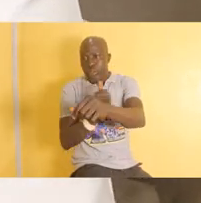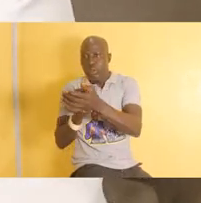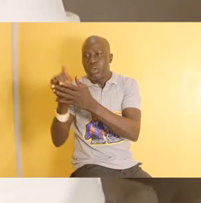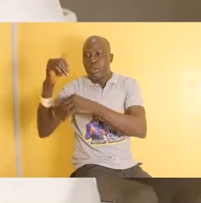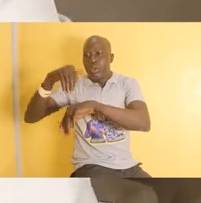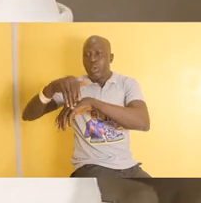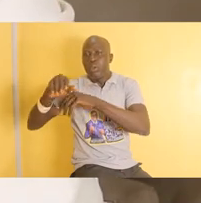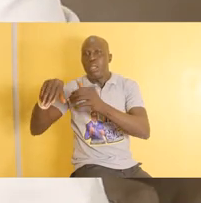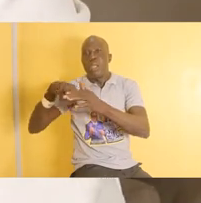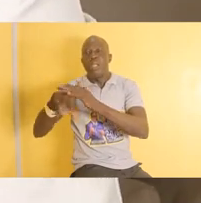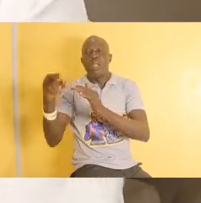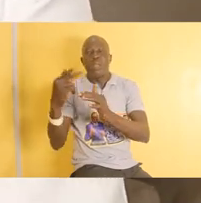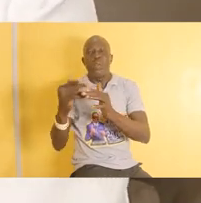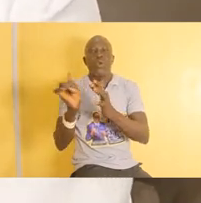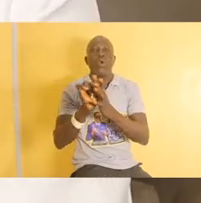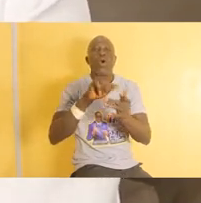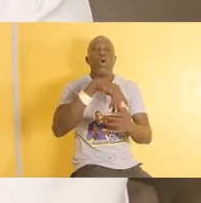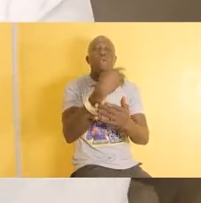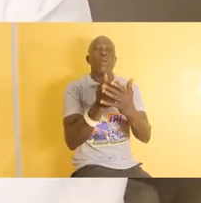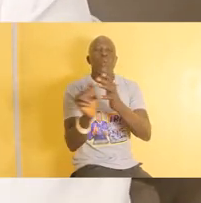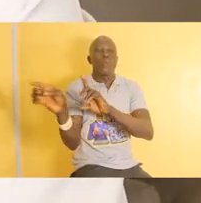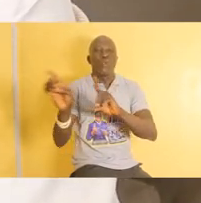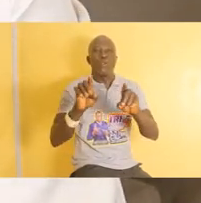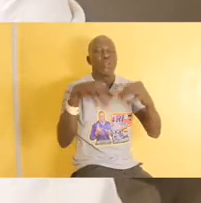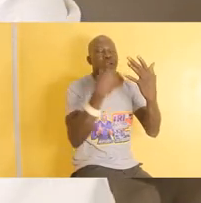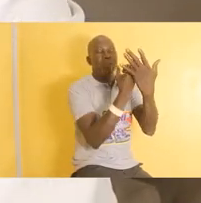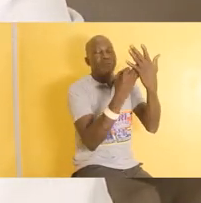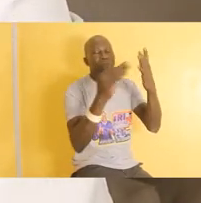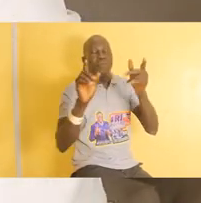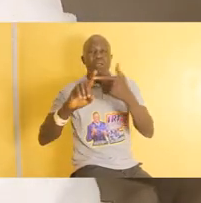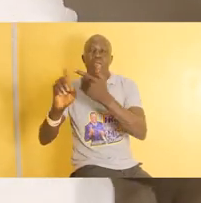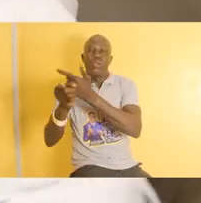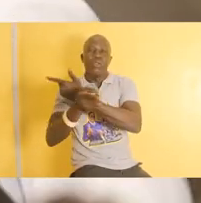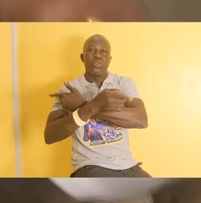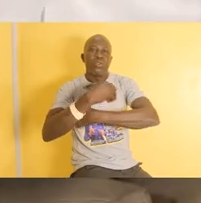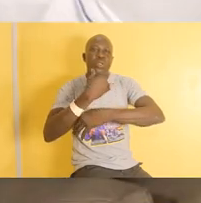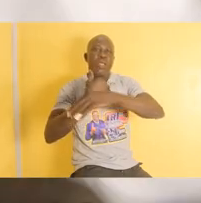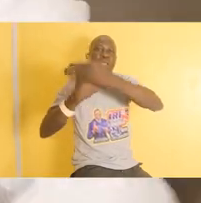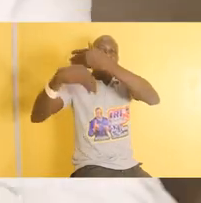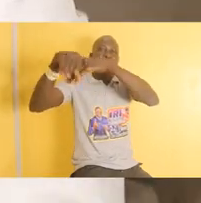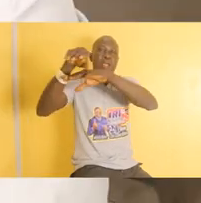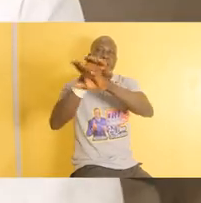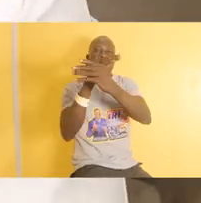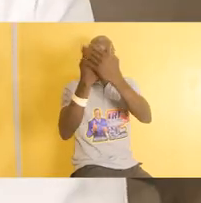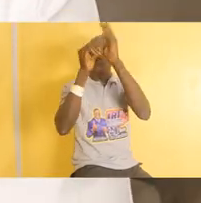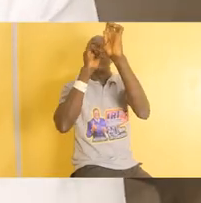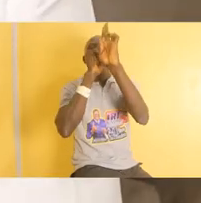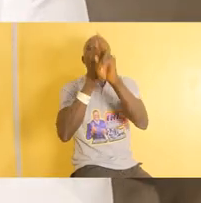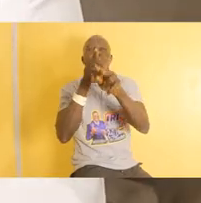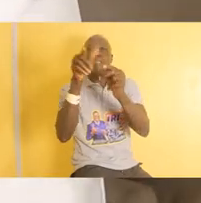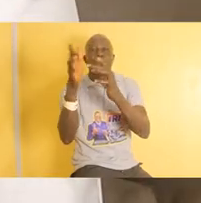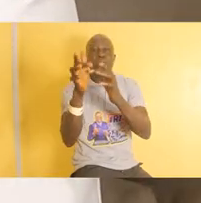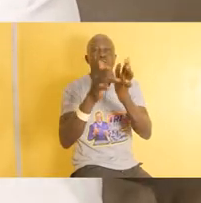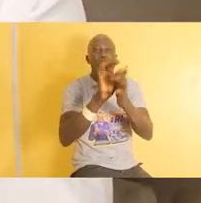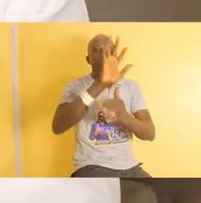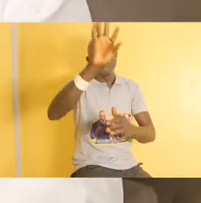bàdo kapa. In the name of Jesus. Gbogbo ẹni tí ẹ ti ṣe ti. All of you that you have seen. Ní òní yìí. Today. Ọ̀run dá yín ló lórúkọ Jésù.